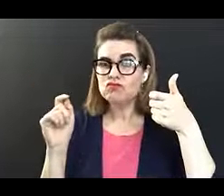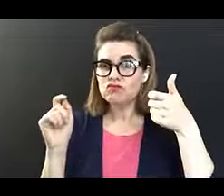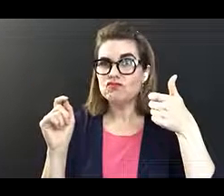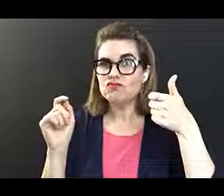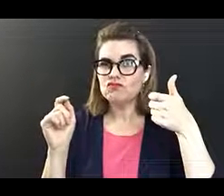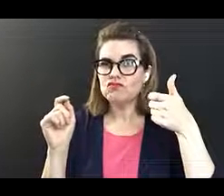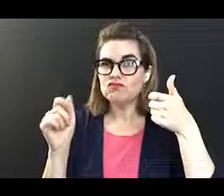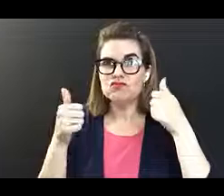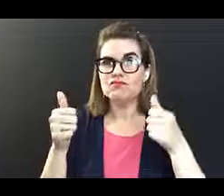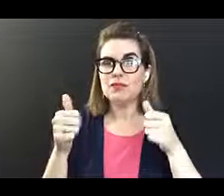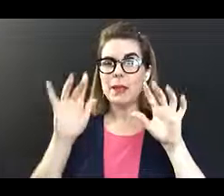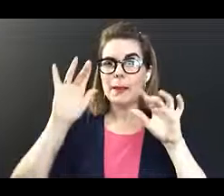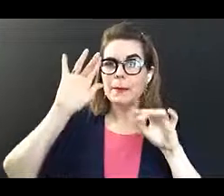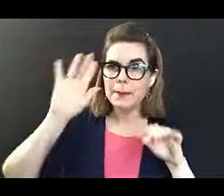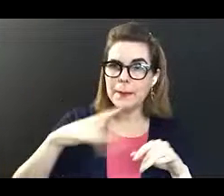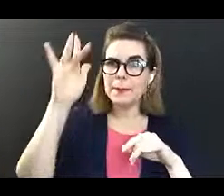here we go.